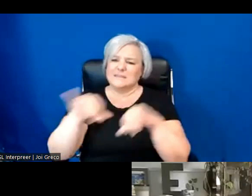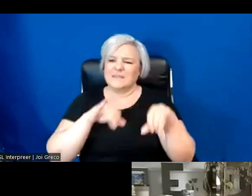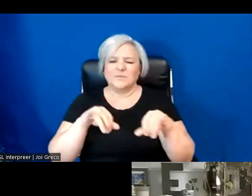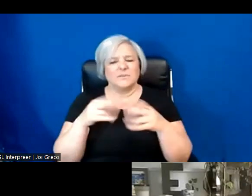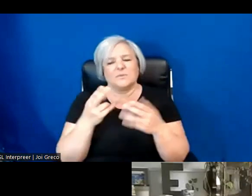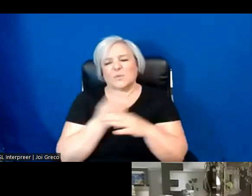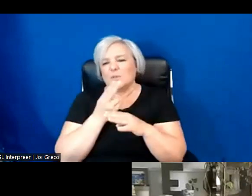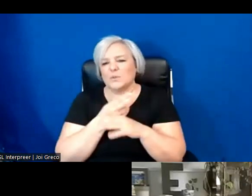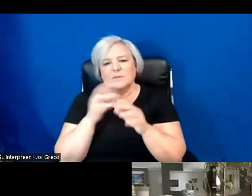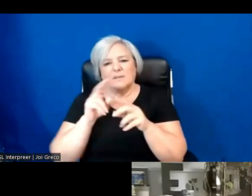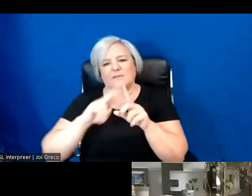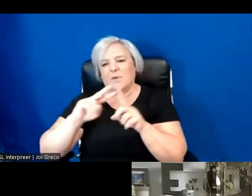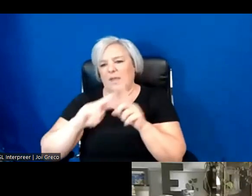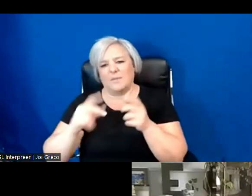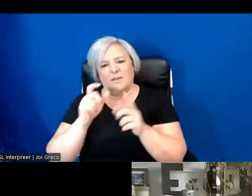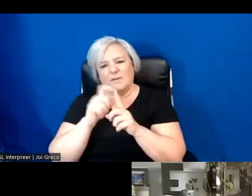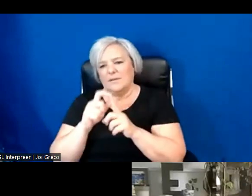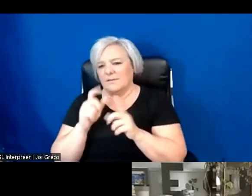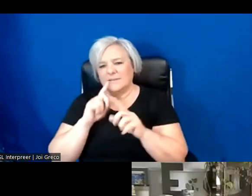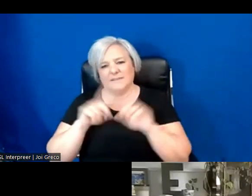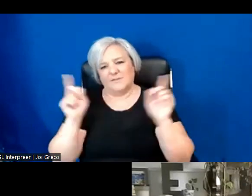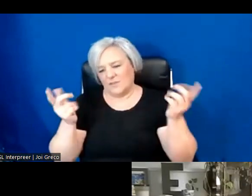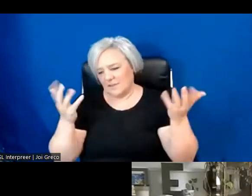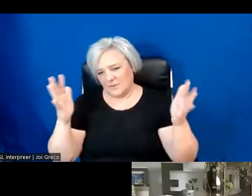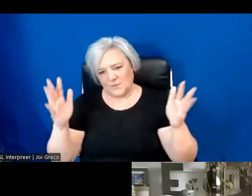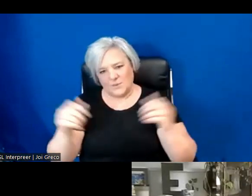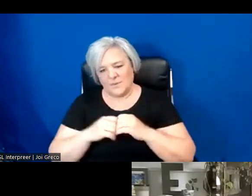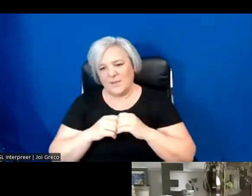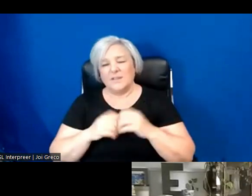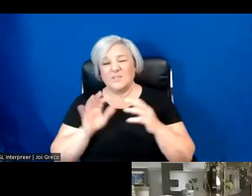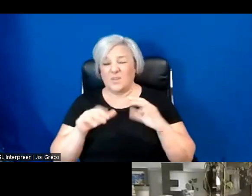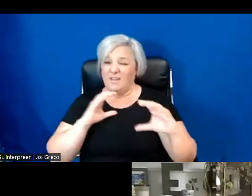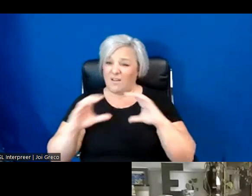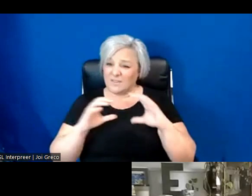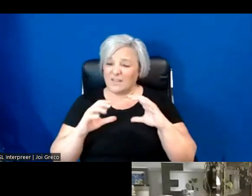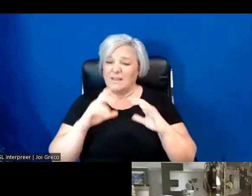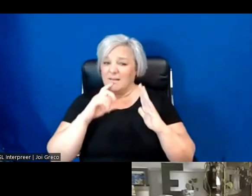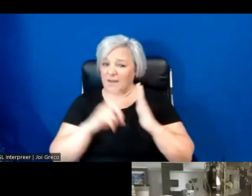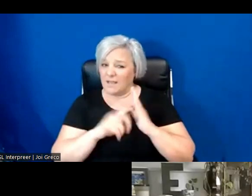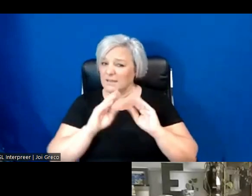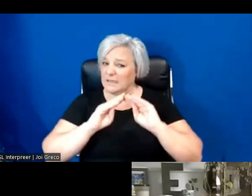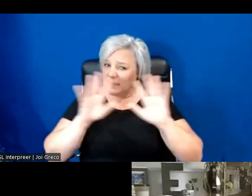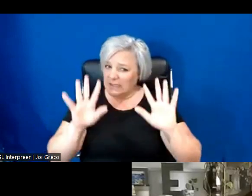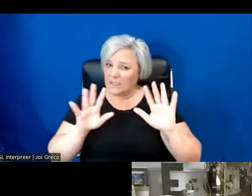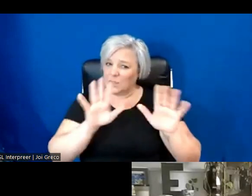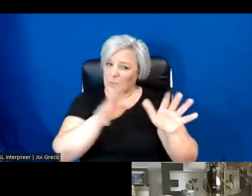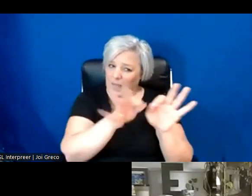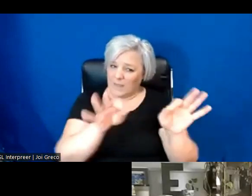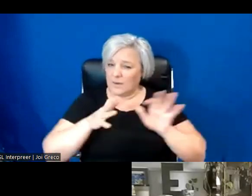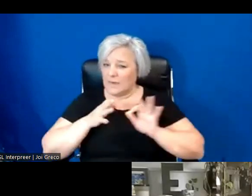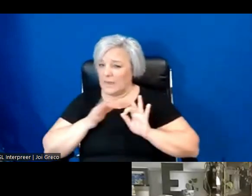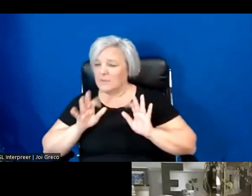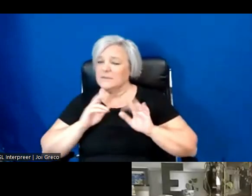different vocabulary. So I think having that conversation and that acknowledgement and being clear about it is always very